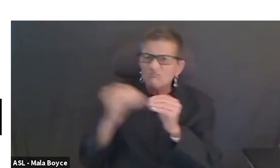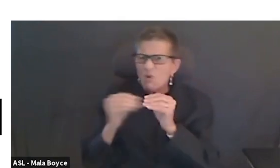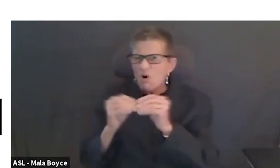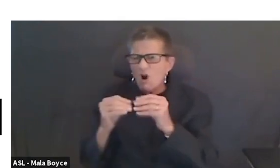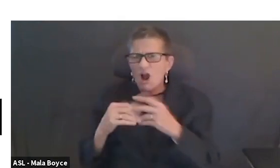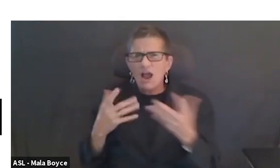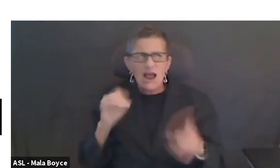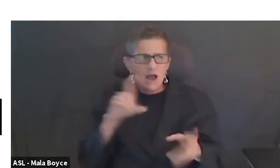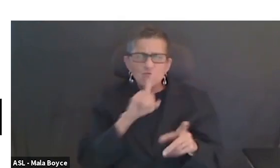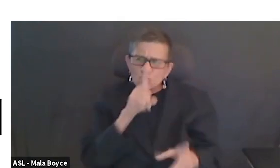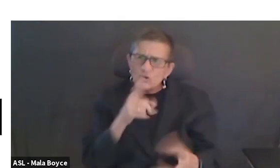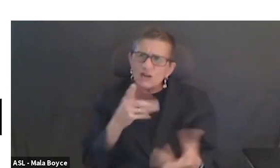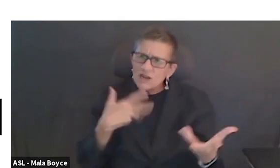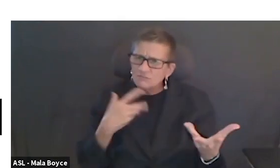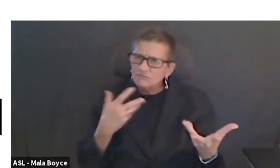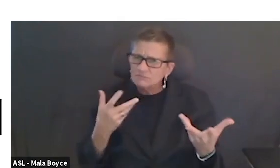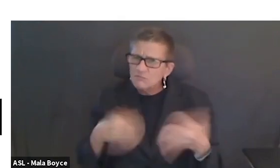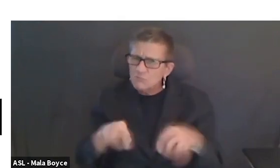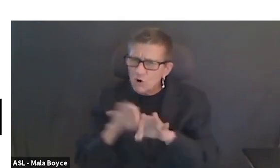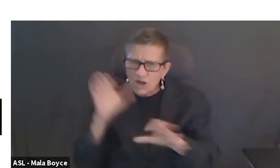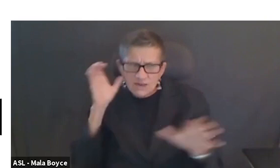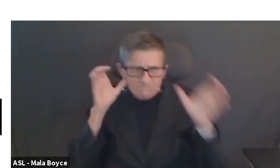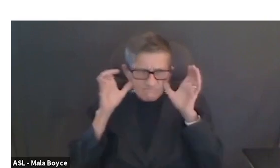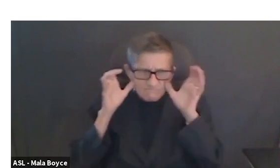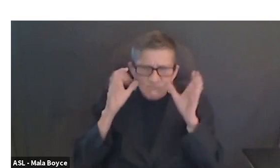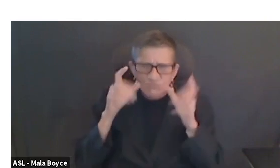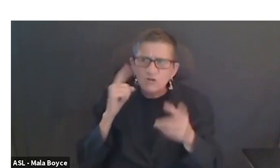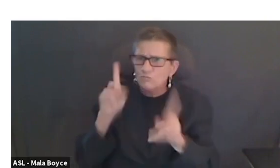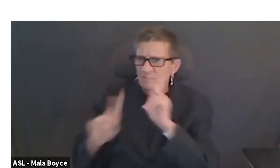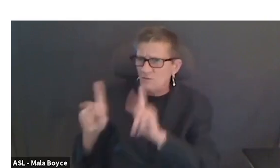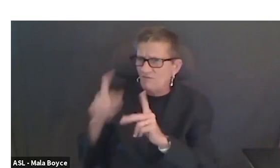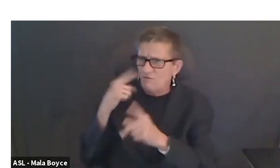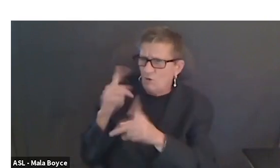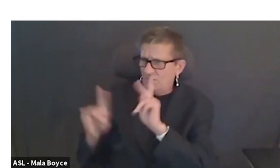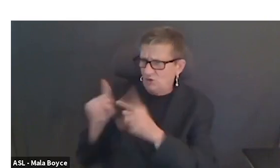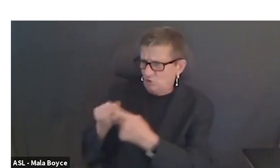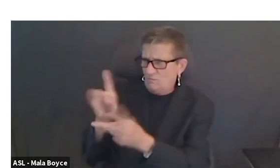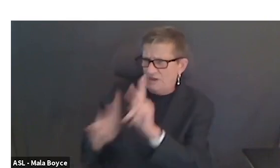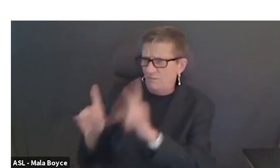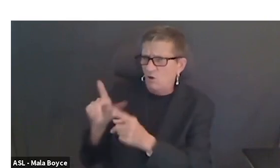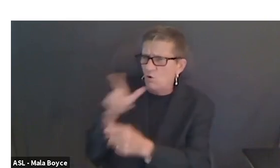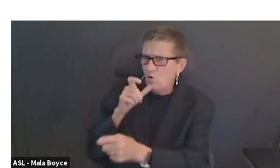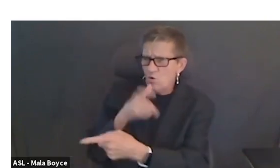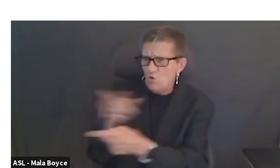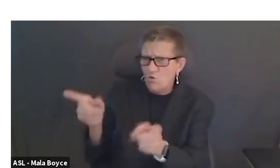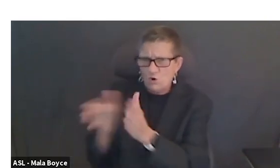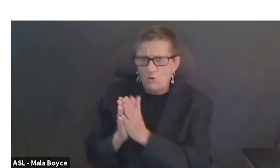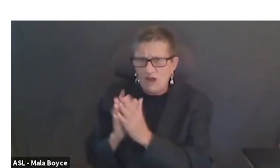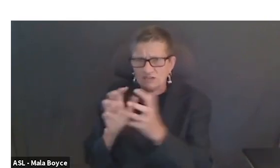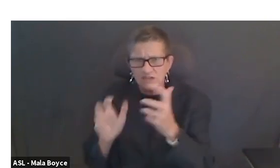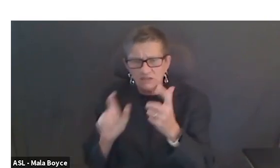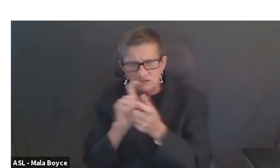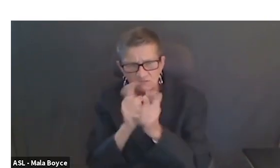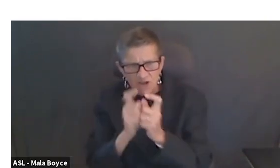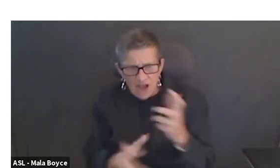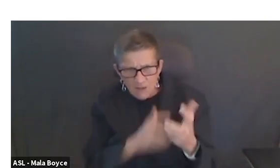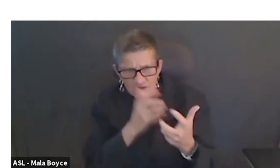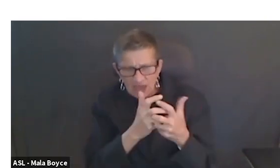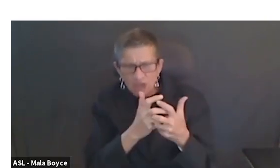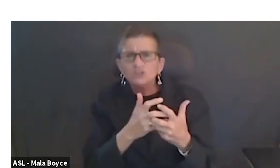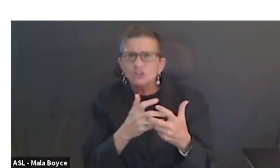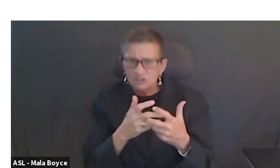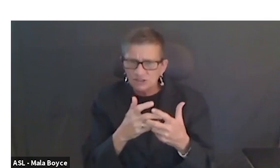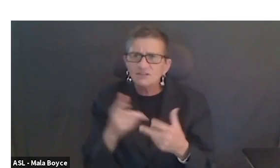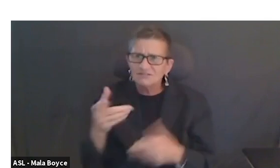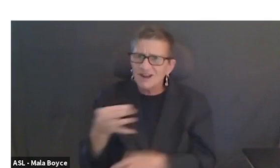folks who are seeking accommodations, who have these experiences and this expertise and this knowledge is important. So I'm